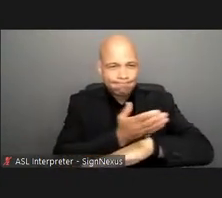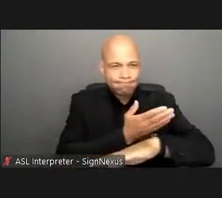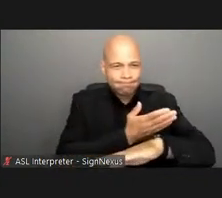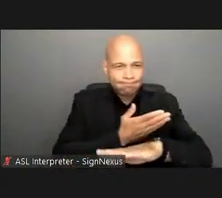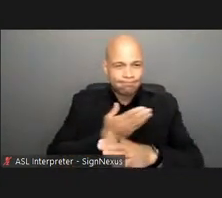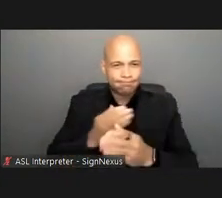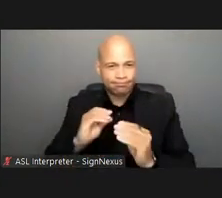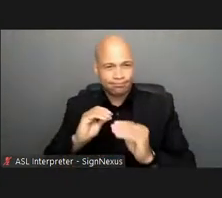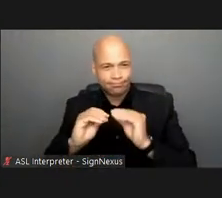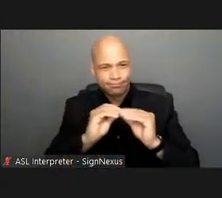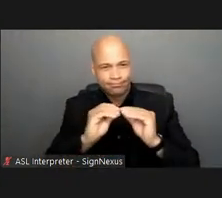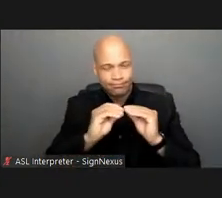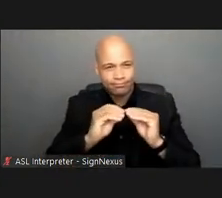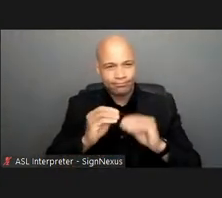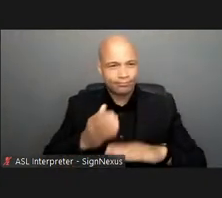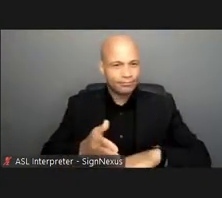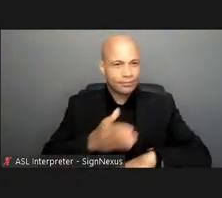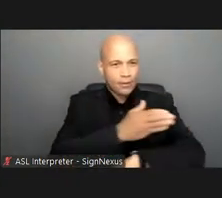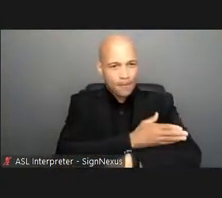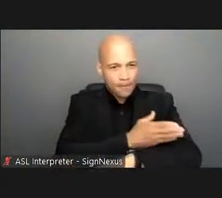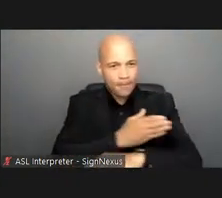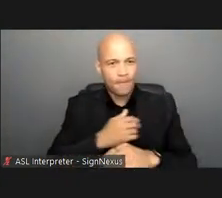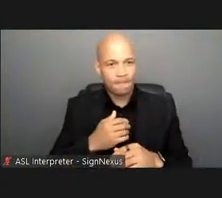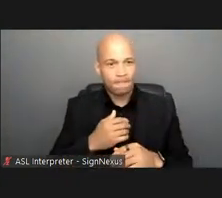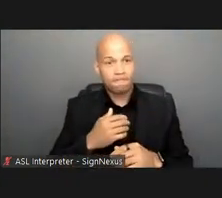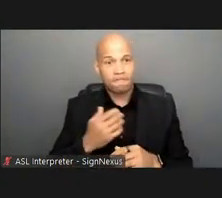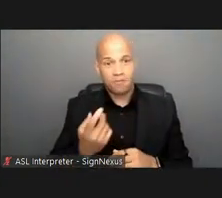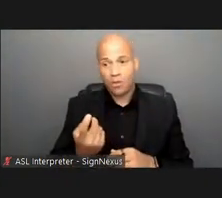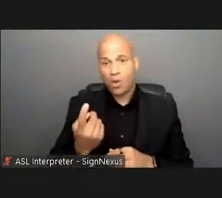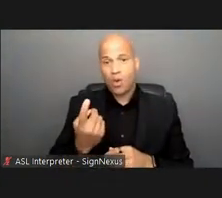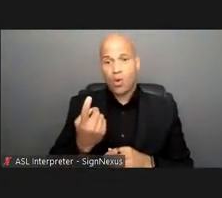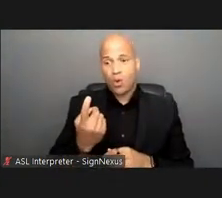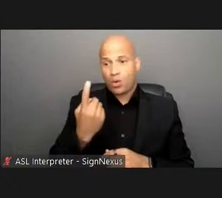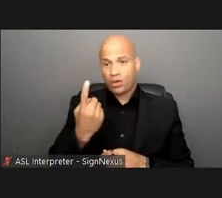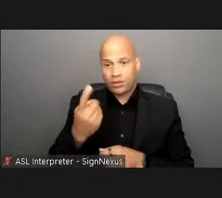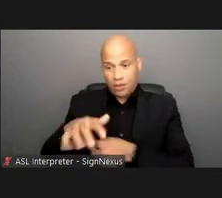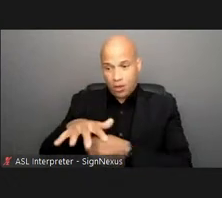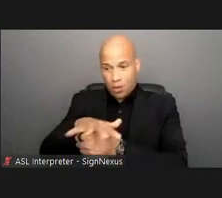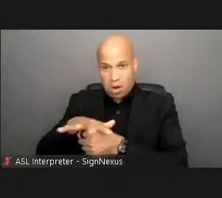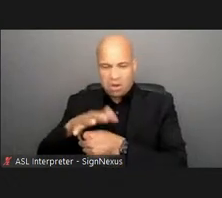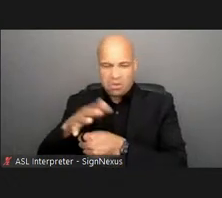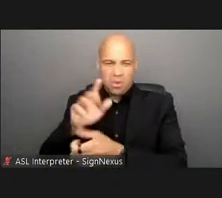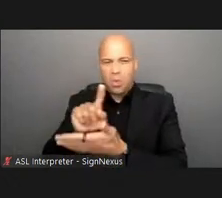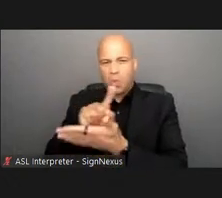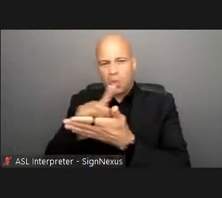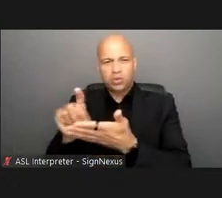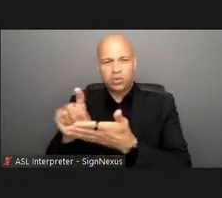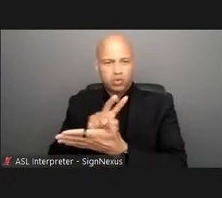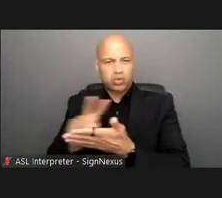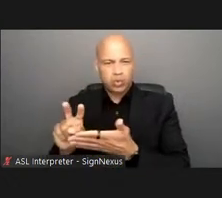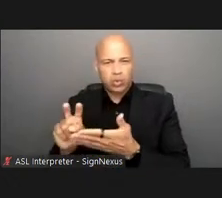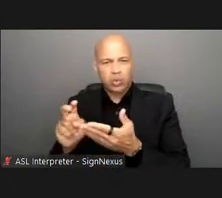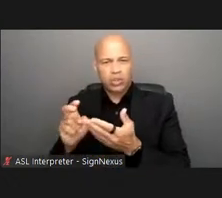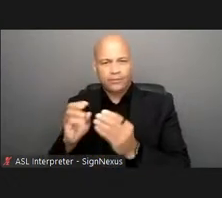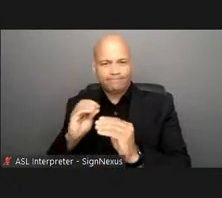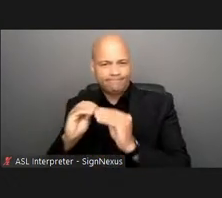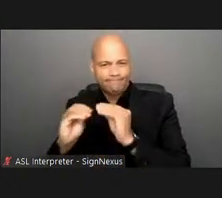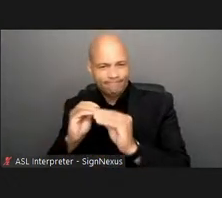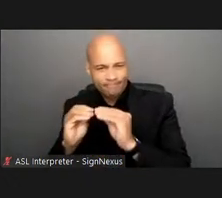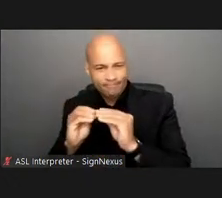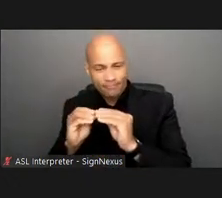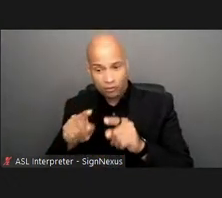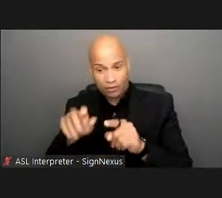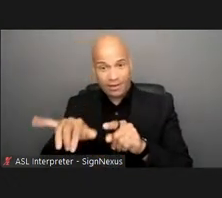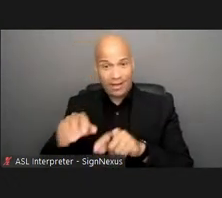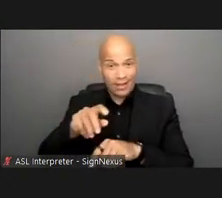would occur on streets and sidewalks and take approximately one to two weeks per location during this time there would be temporary